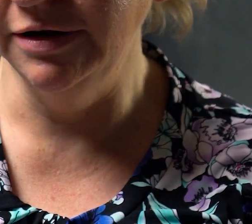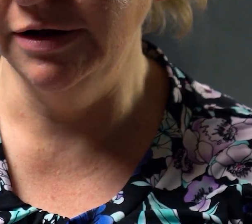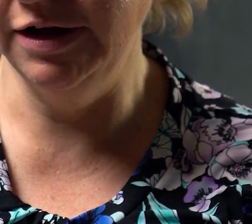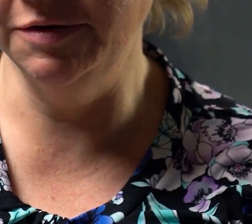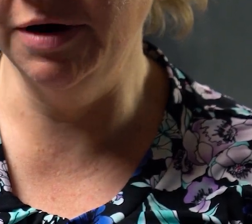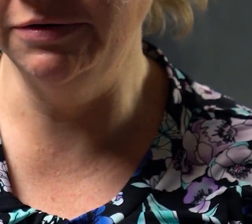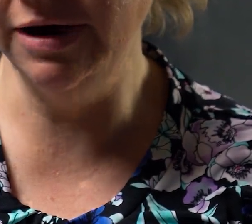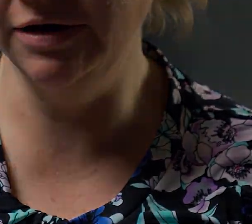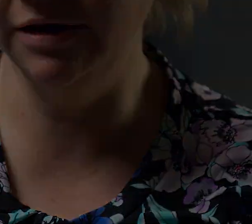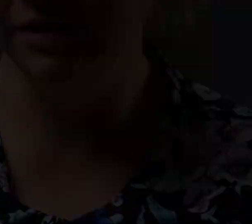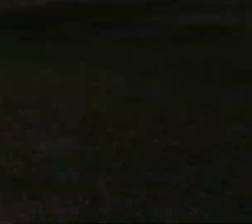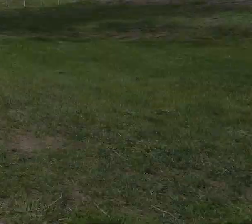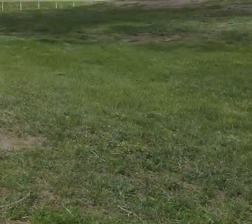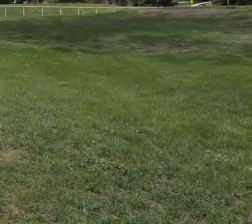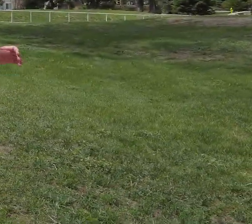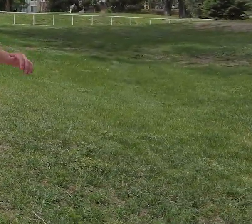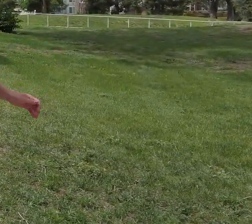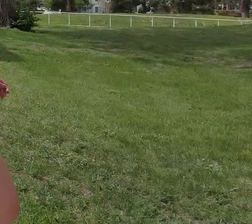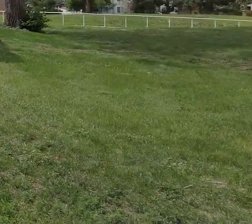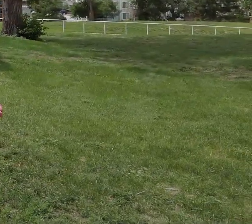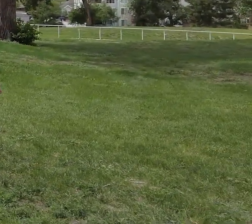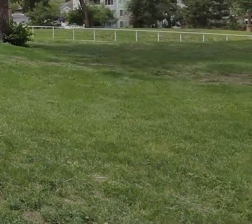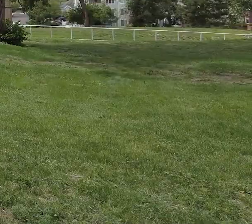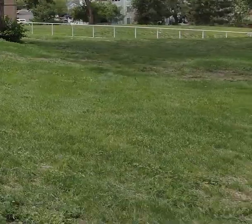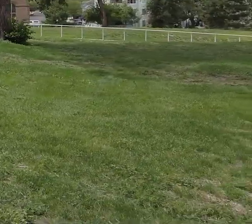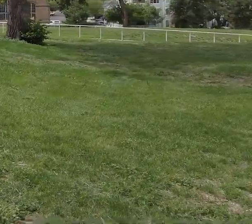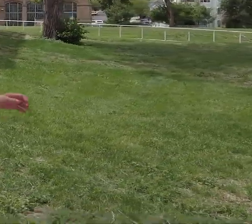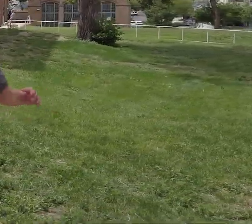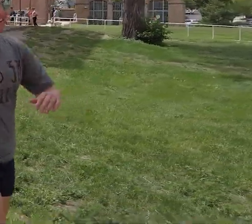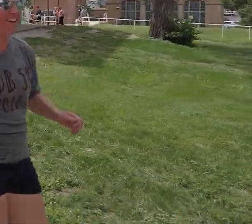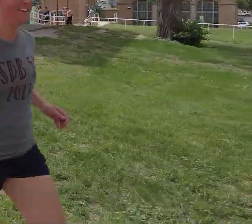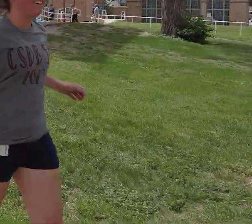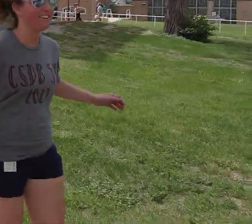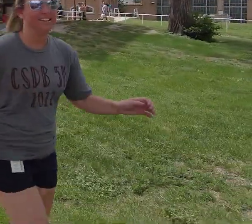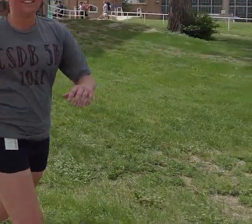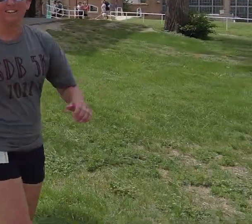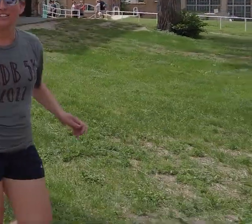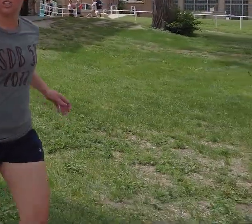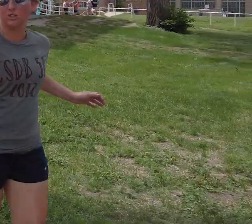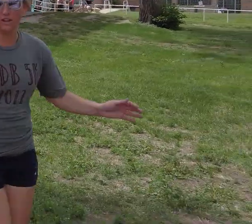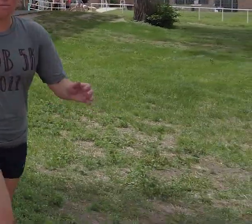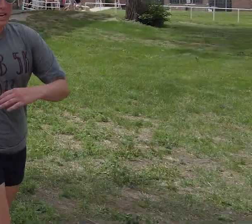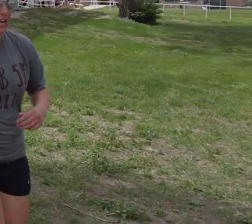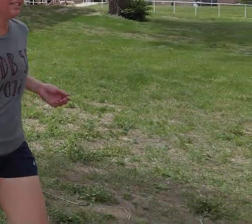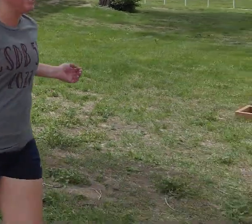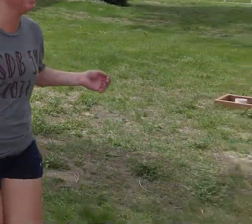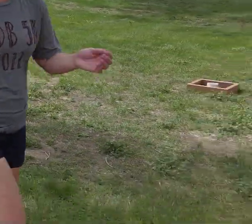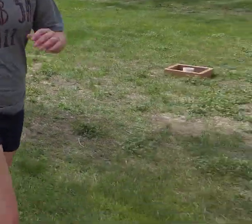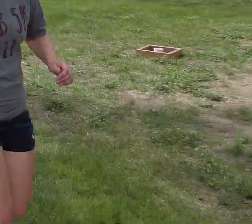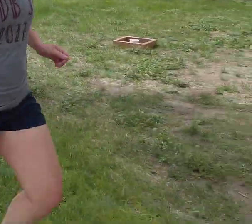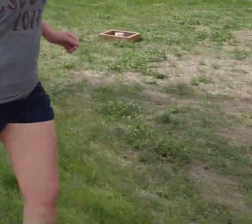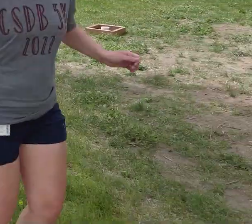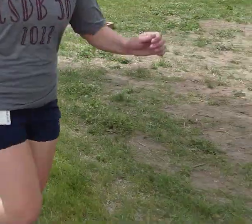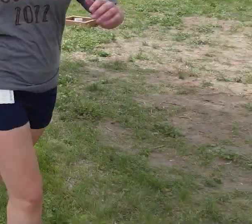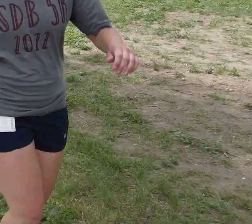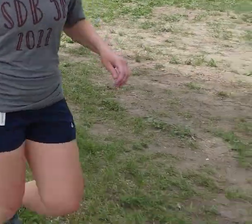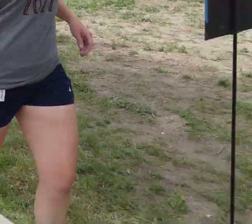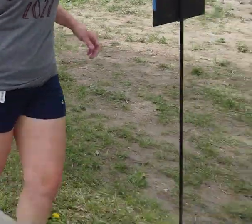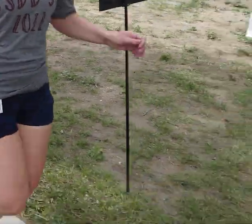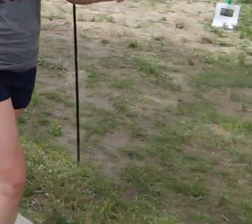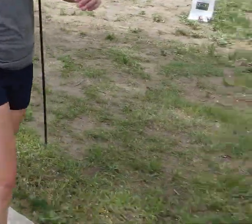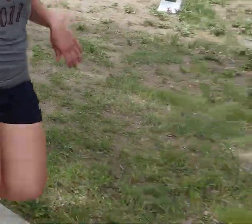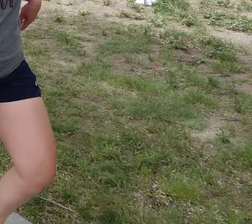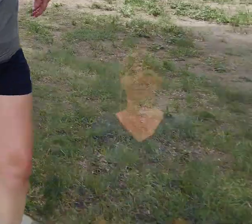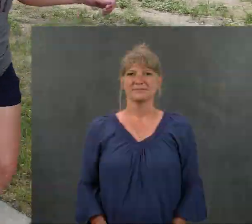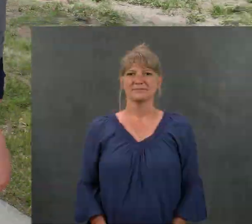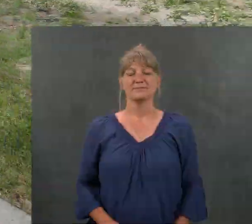degenerated in my retina. Michaela and a teacher jog through campus during a 5K run. Title: Michaela, CSDB student. Michaela